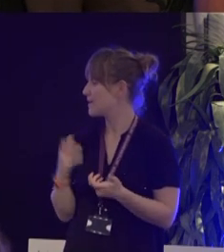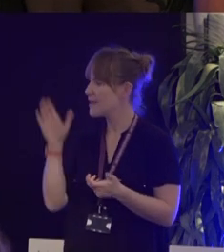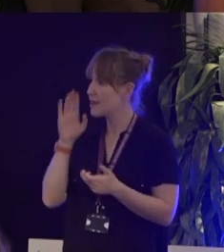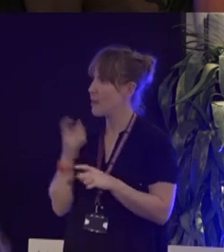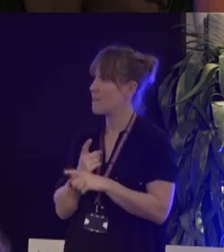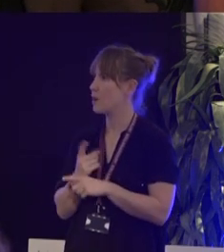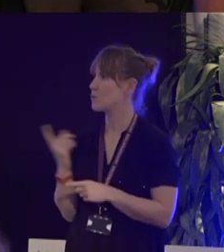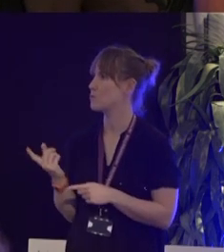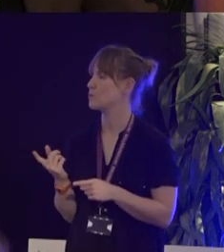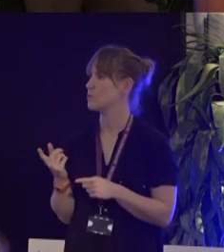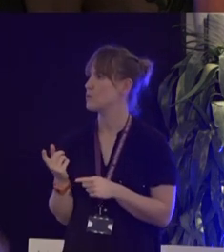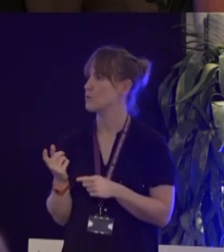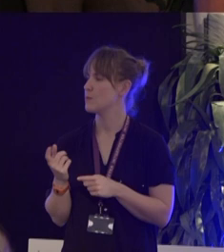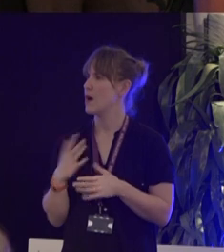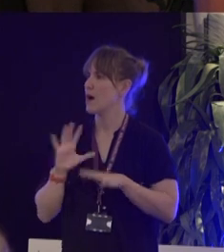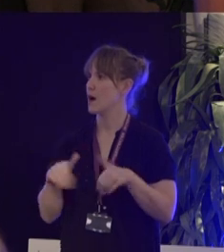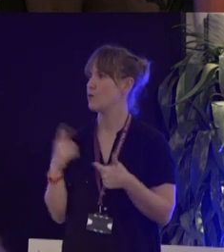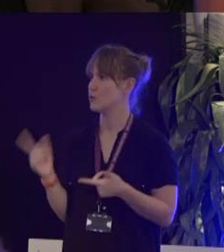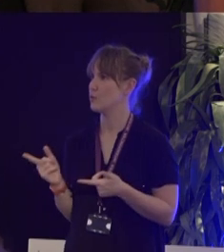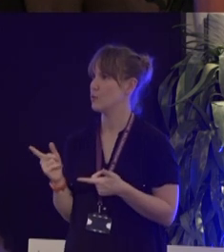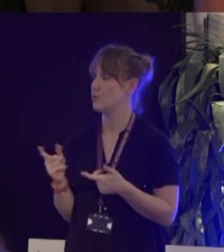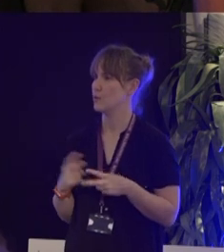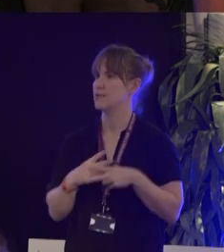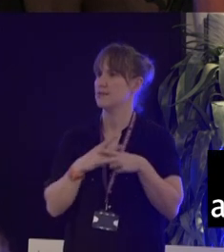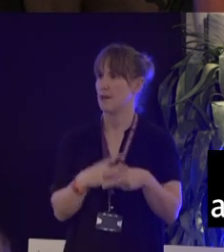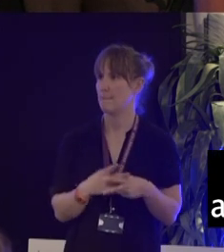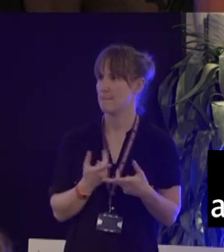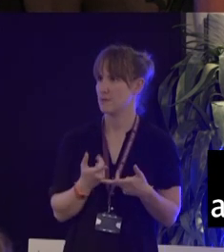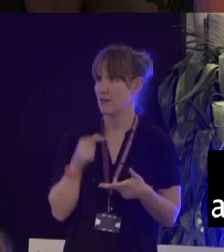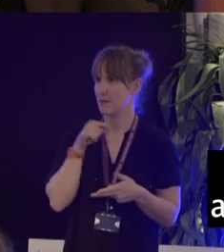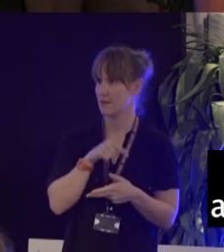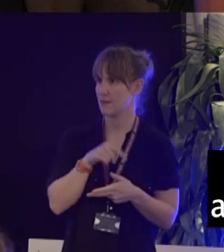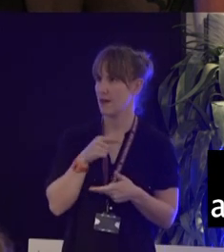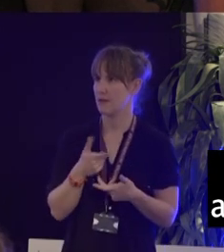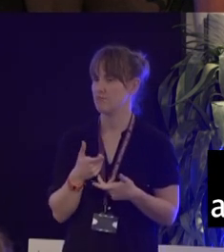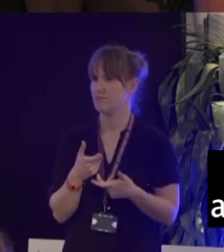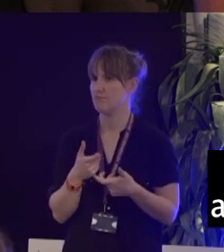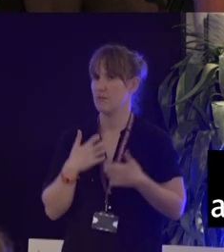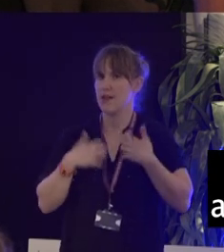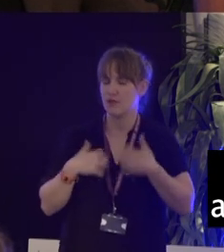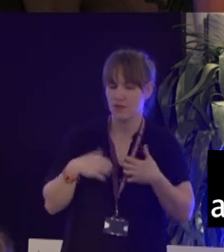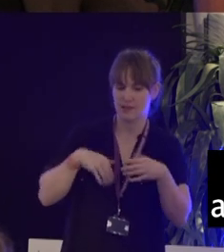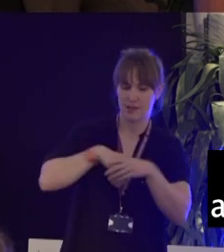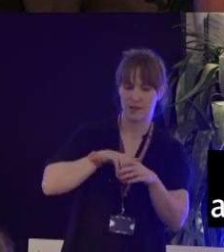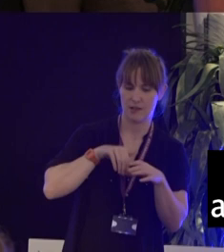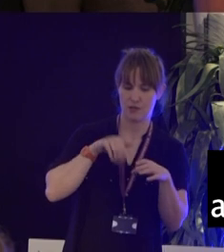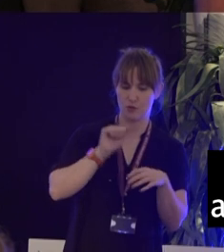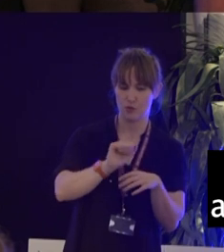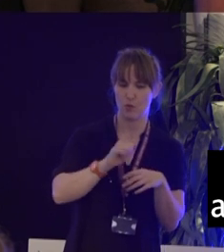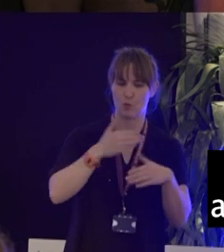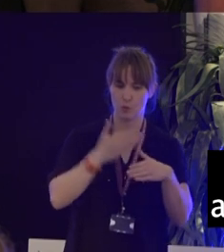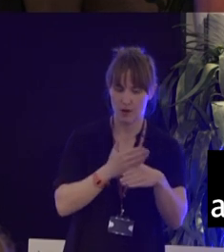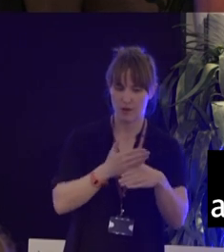about, I guess, how you have kept that, the novelty of that through your work as you've gone on to do